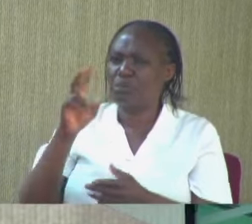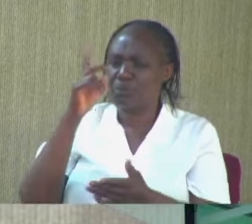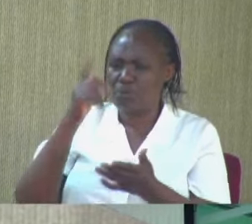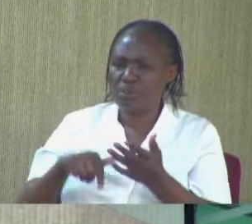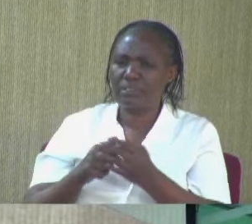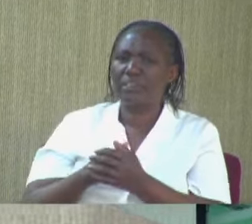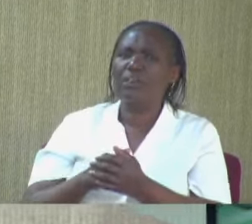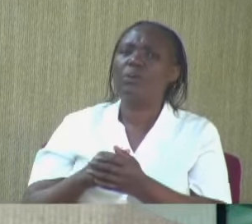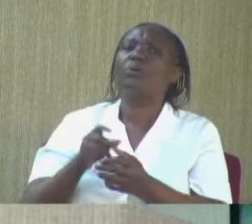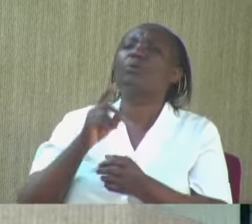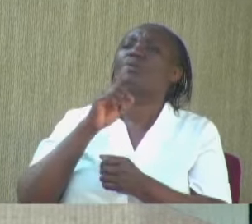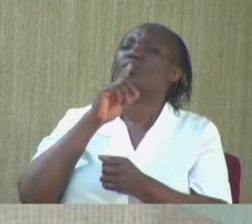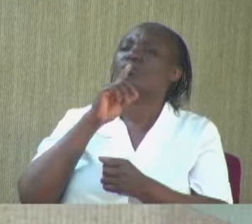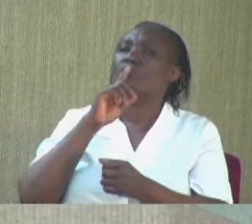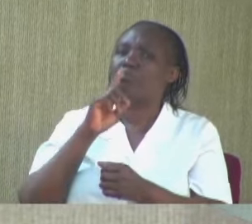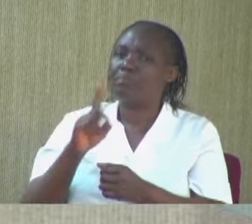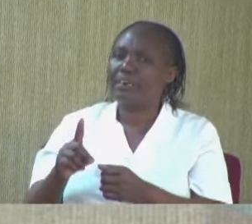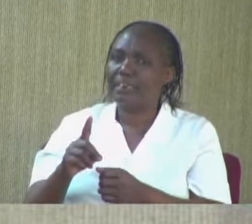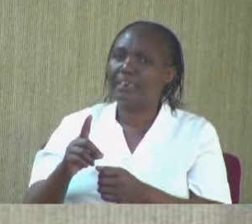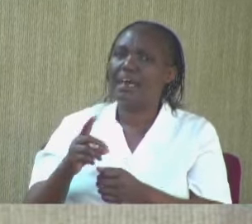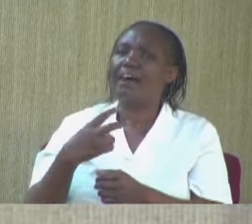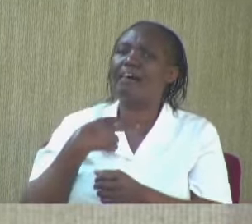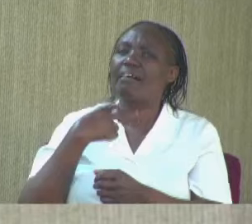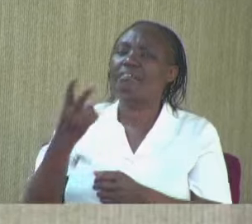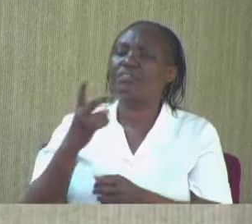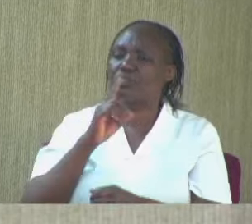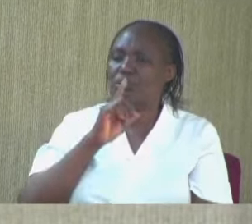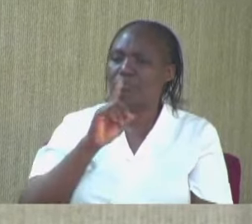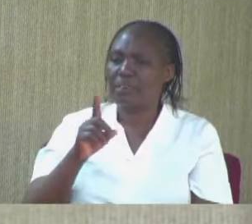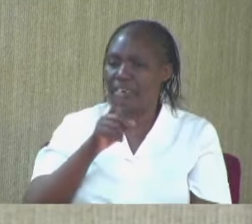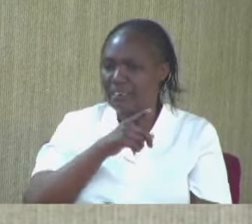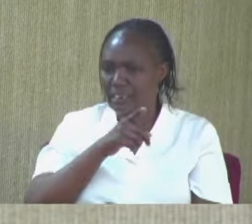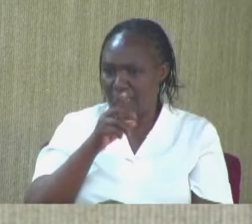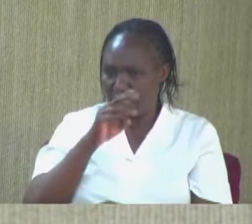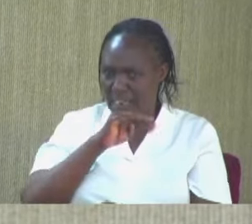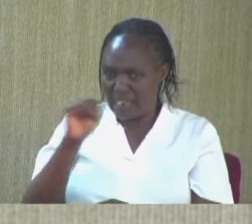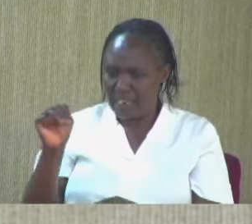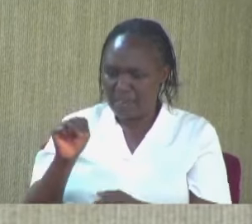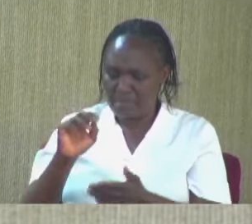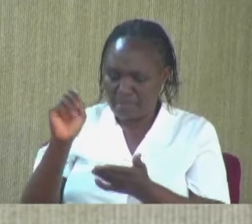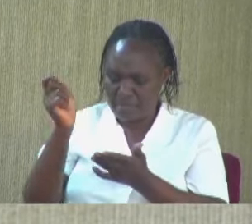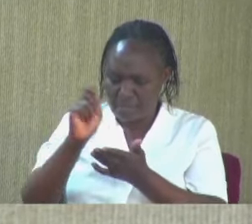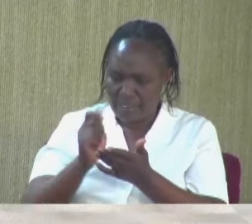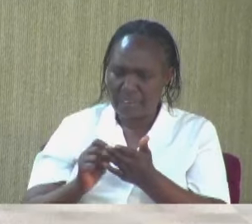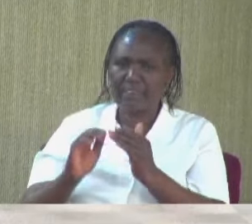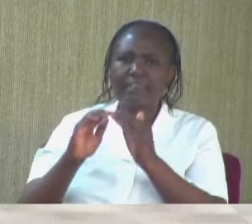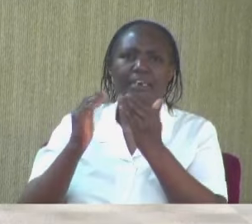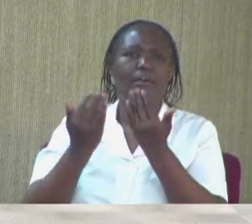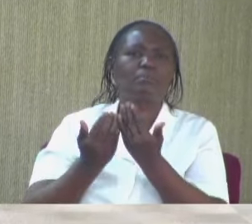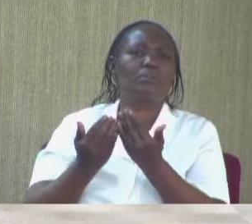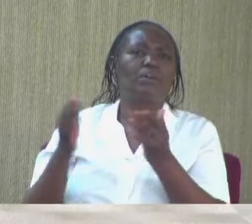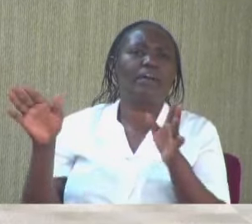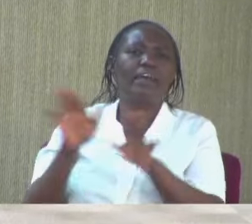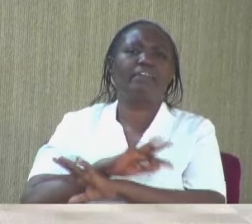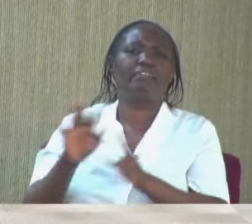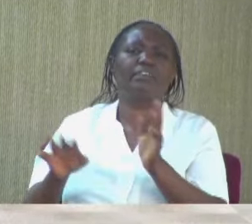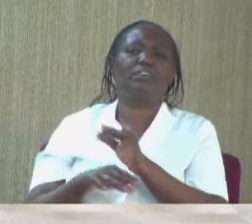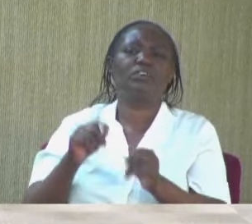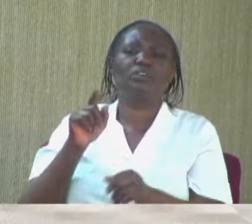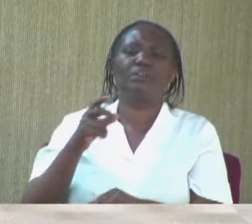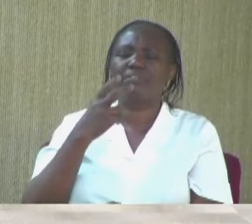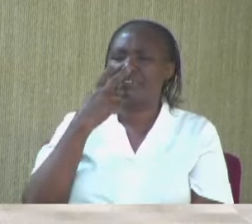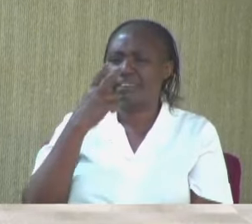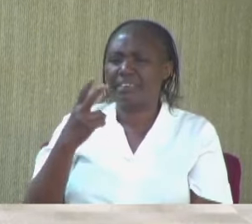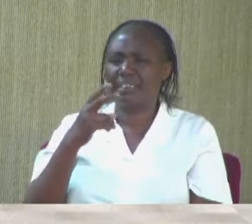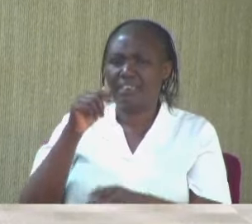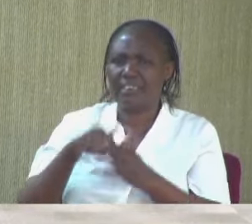in vision. And he had a voice commanding, write down in a book everything that you are seeing in vision.